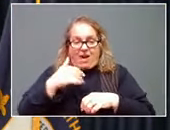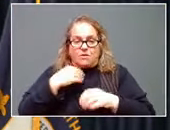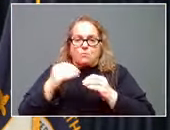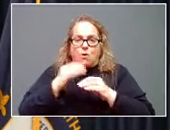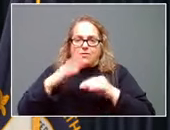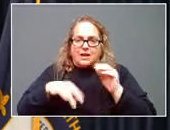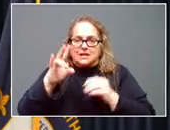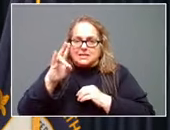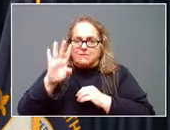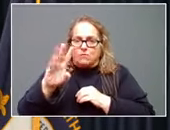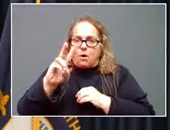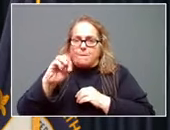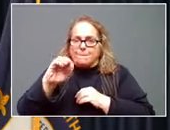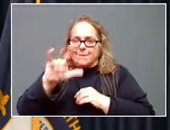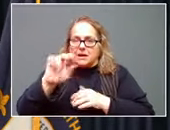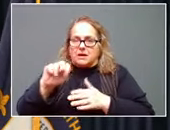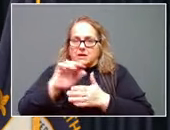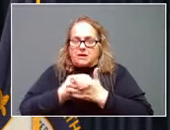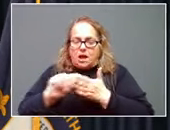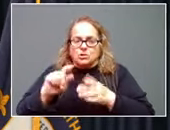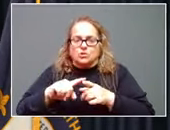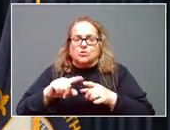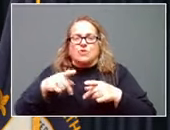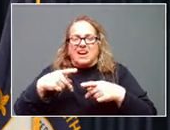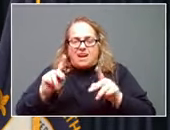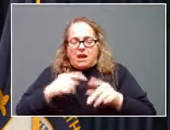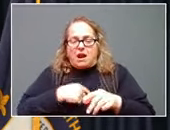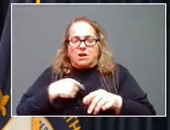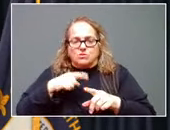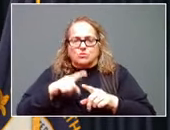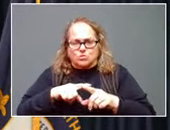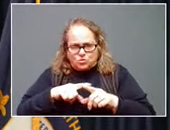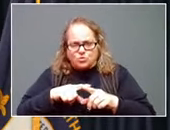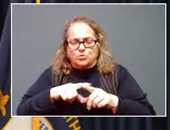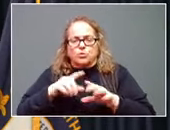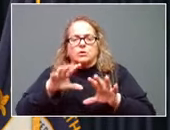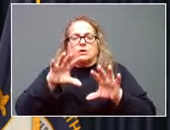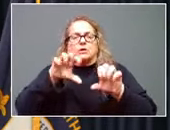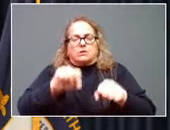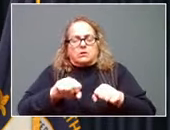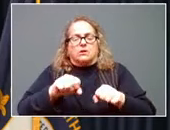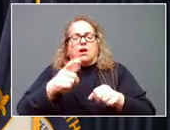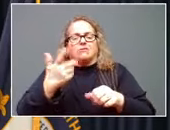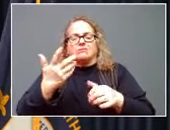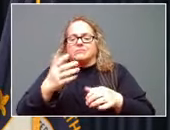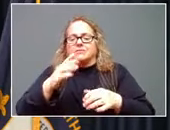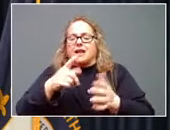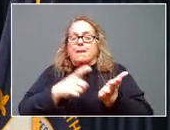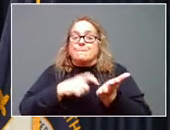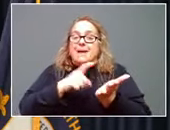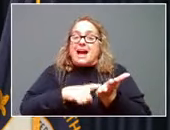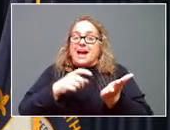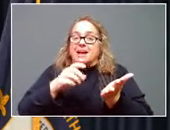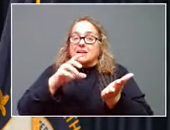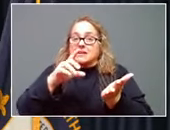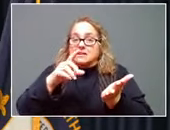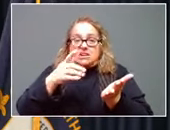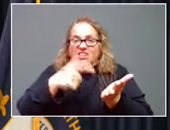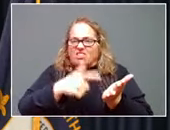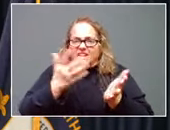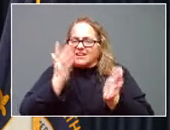available to help us reclaim abandoned mines through the Abandoned Mine Land Program. We have shown and continue to show